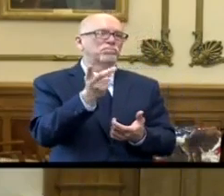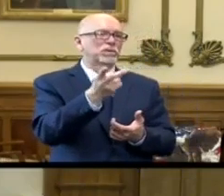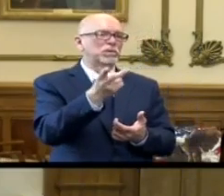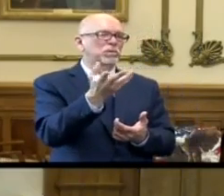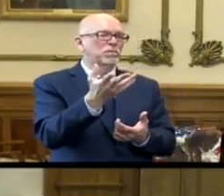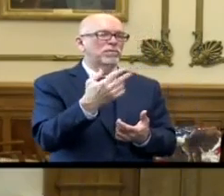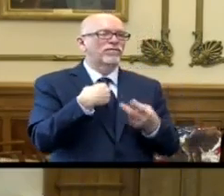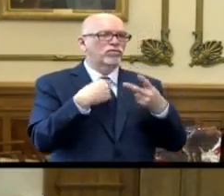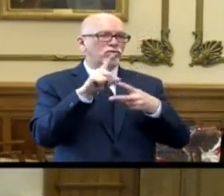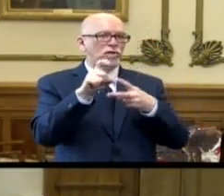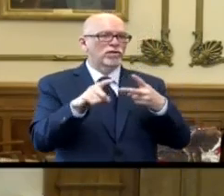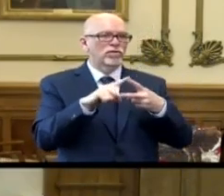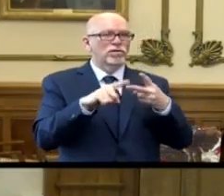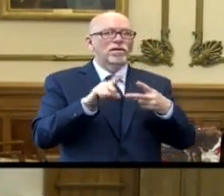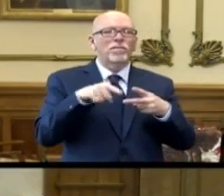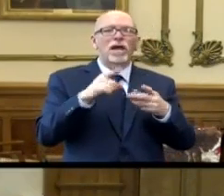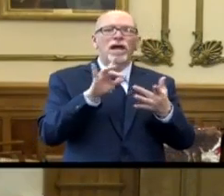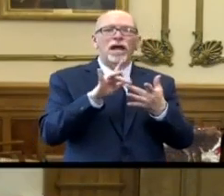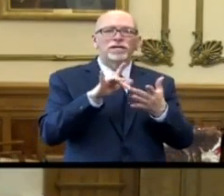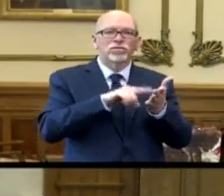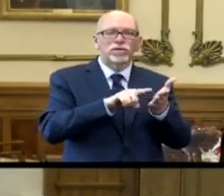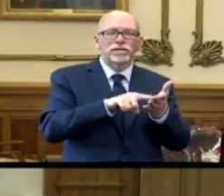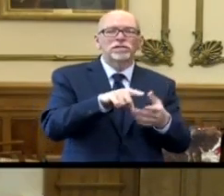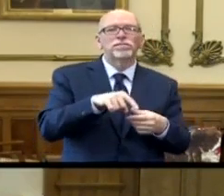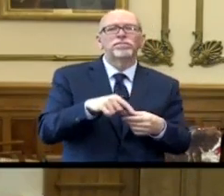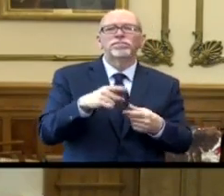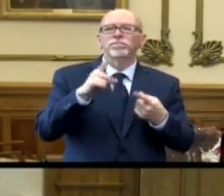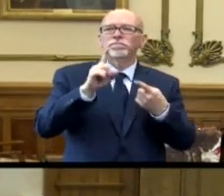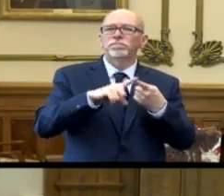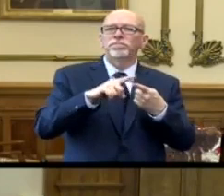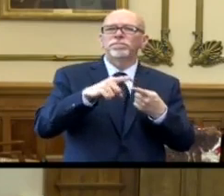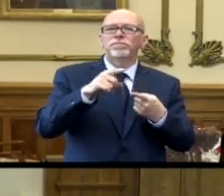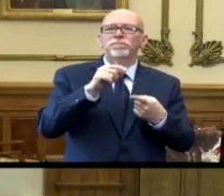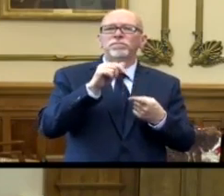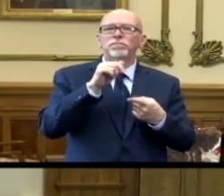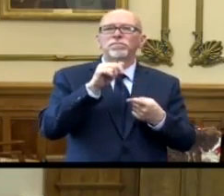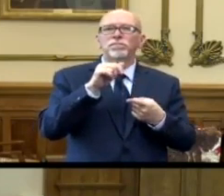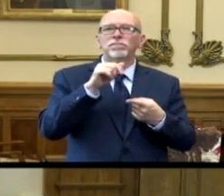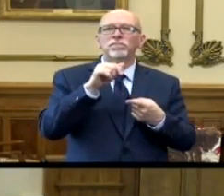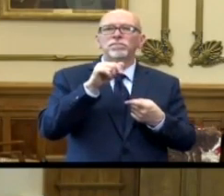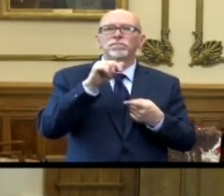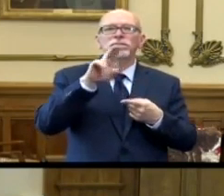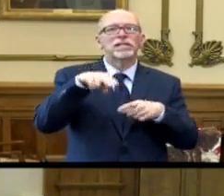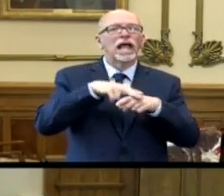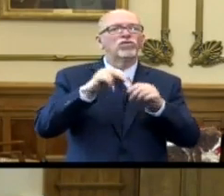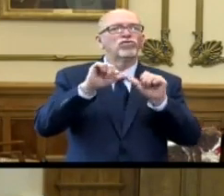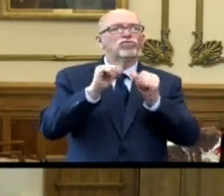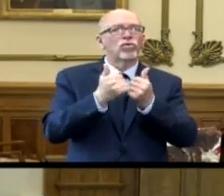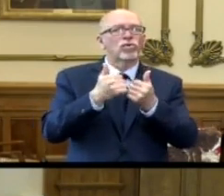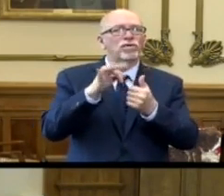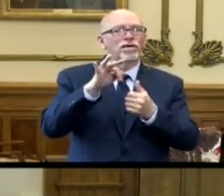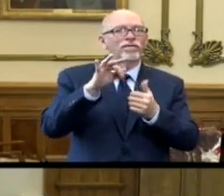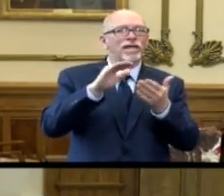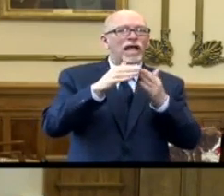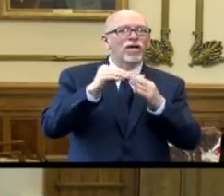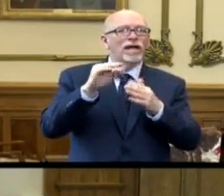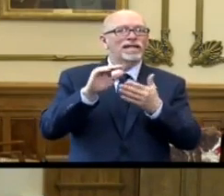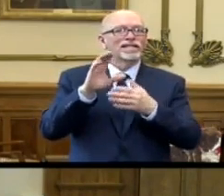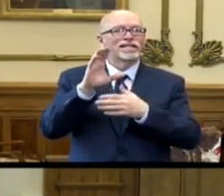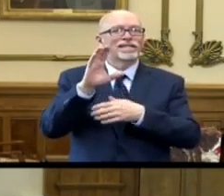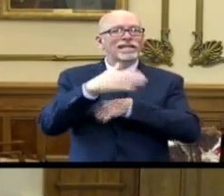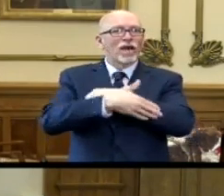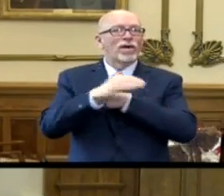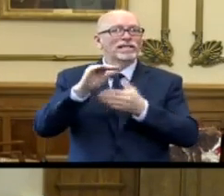one of you. I have two questions about contact tracing. One is, it's not ASTHO, but the National Association of County and City Health Officials